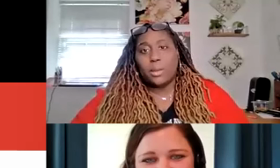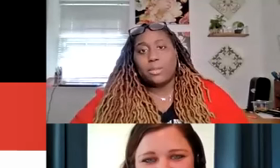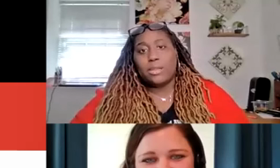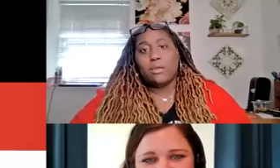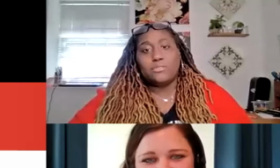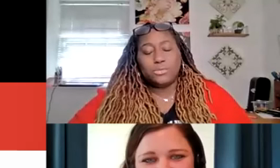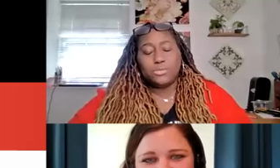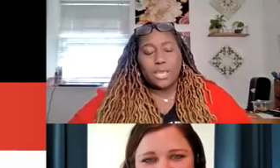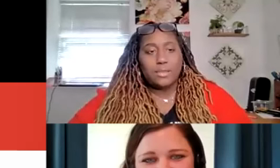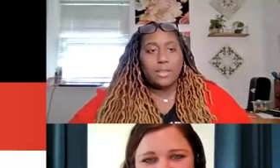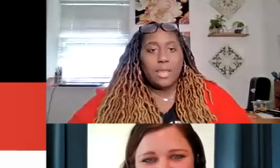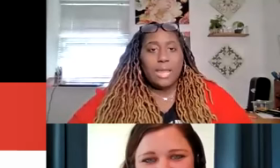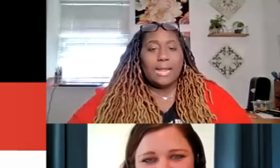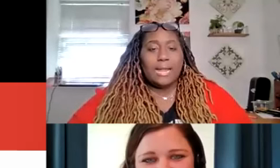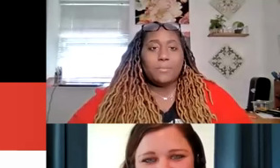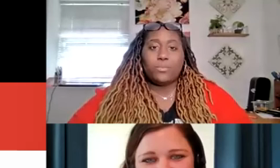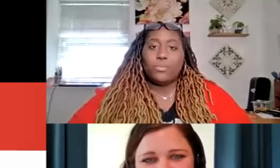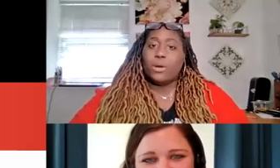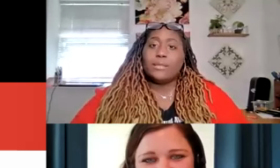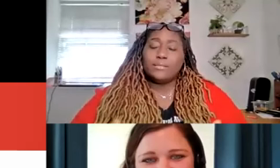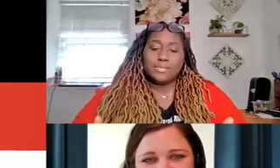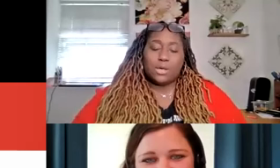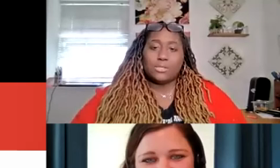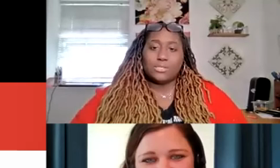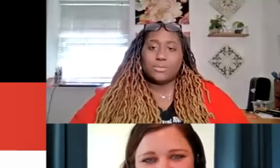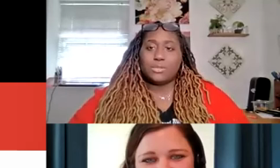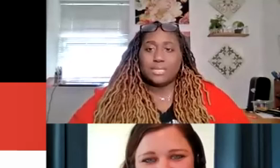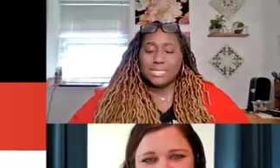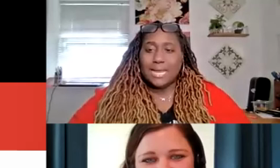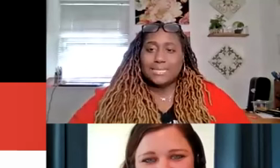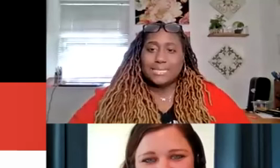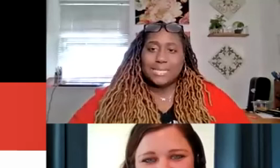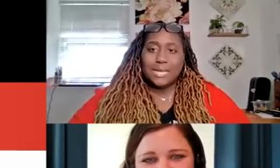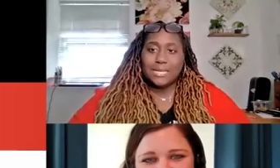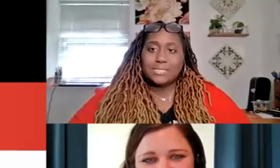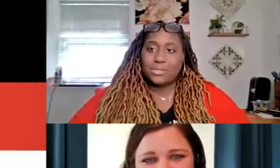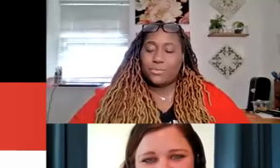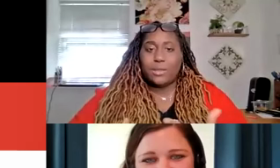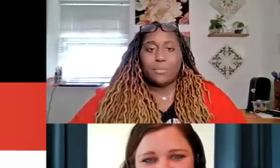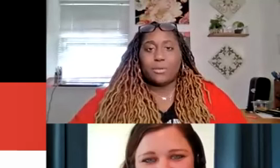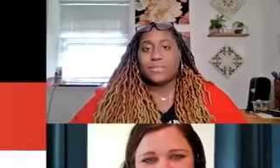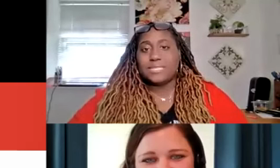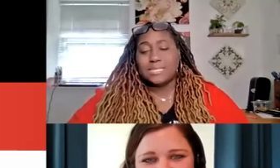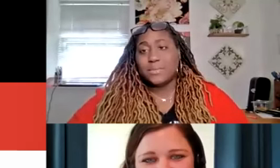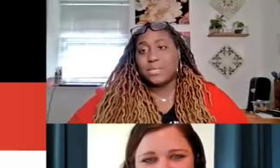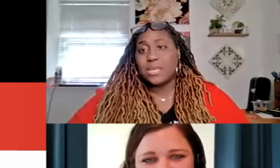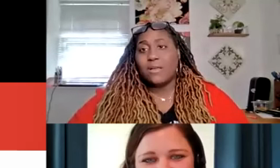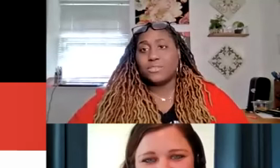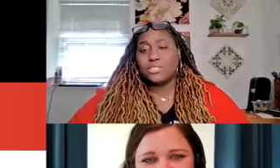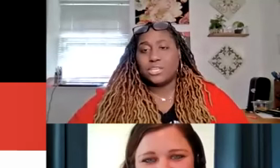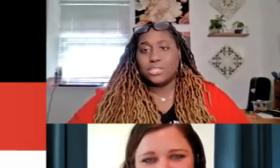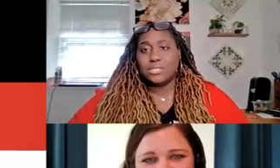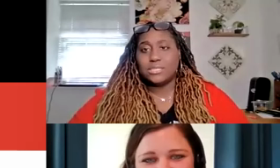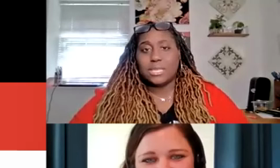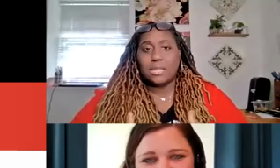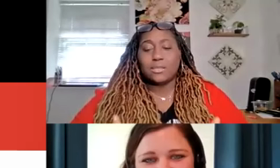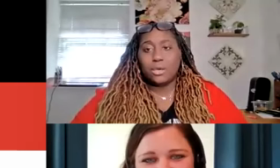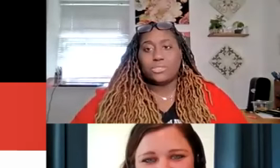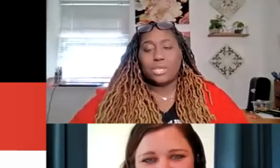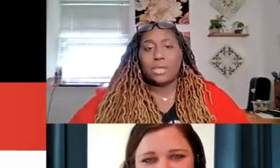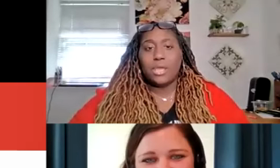core component of 2Gen. But this also started to highlight to us through a number of assessments,